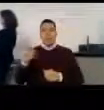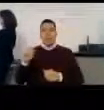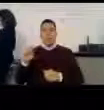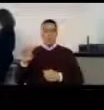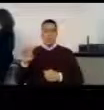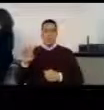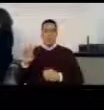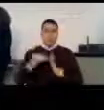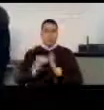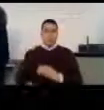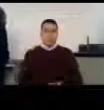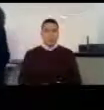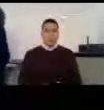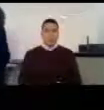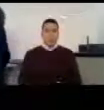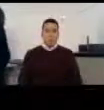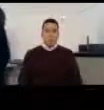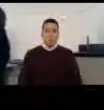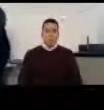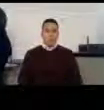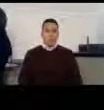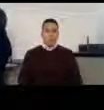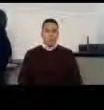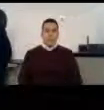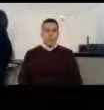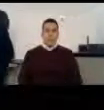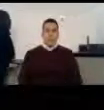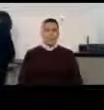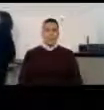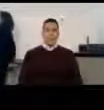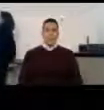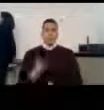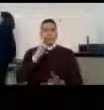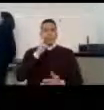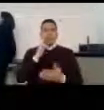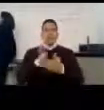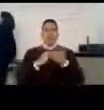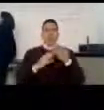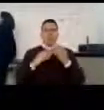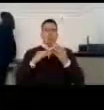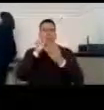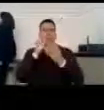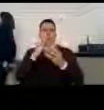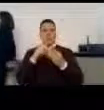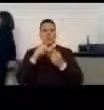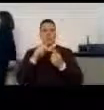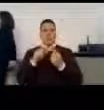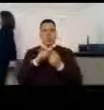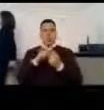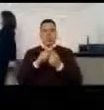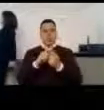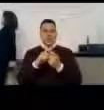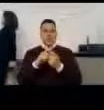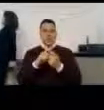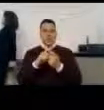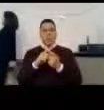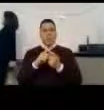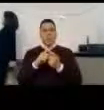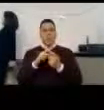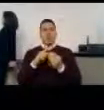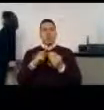identified, for support. And so I'm going to give you a little bit of information specifically on